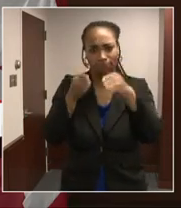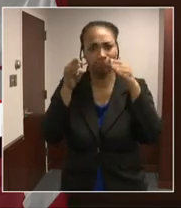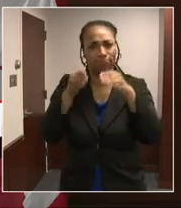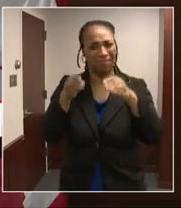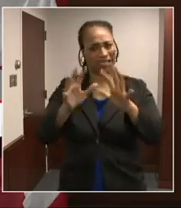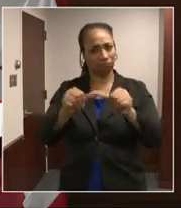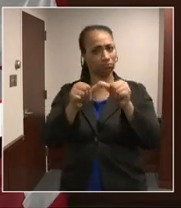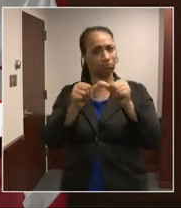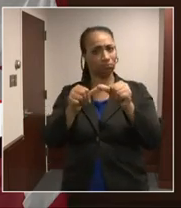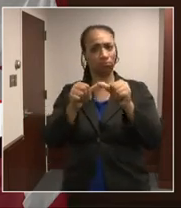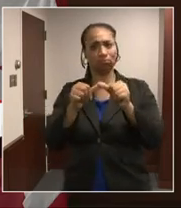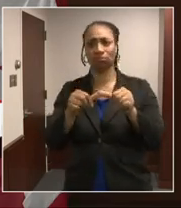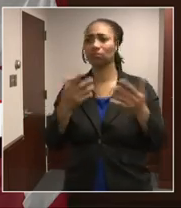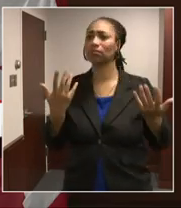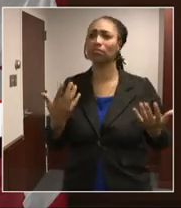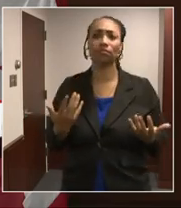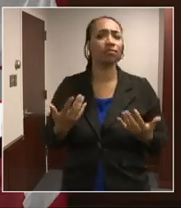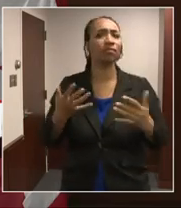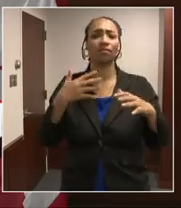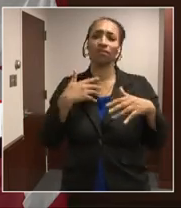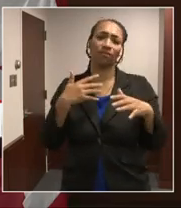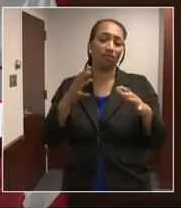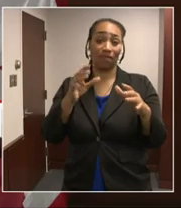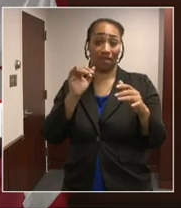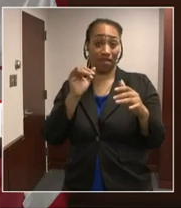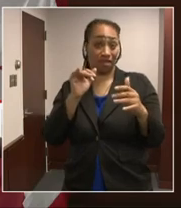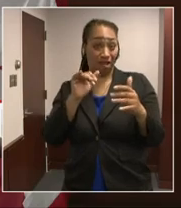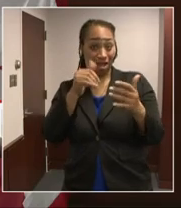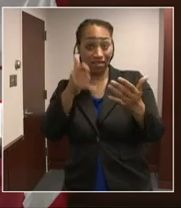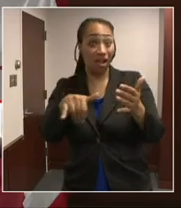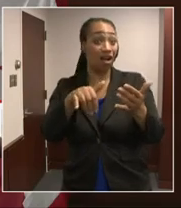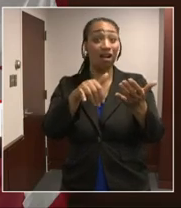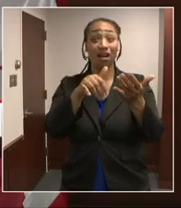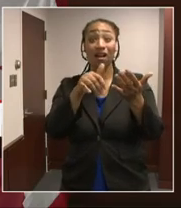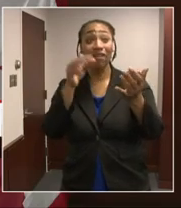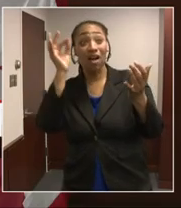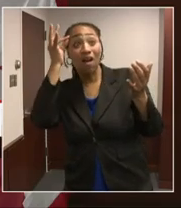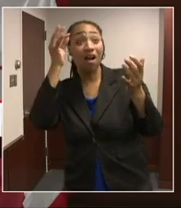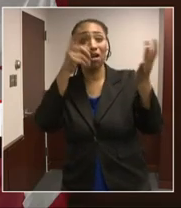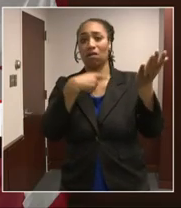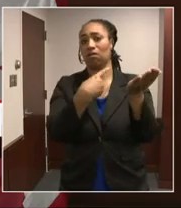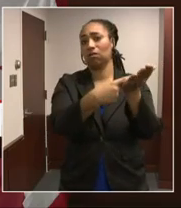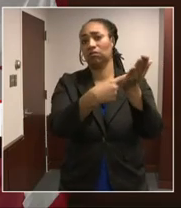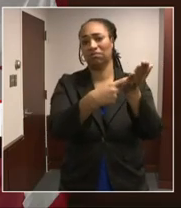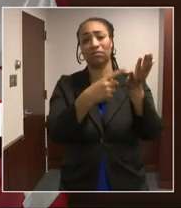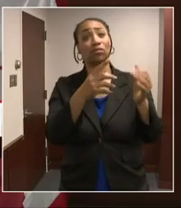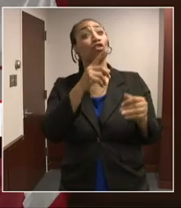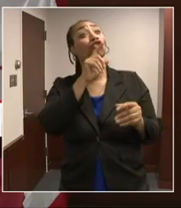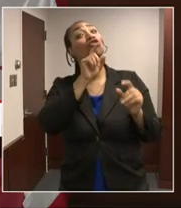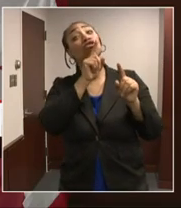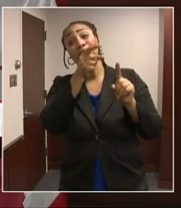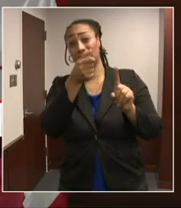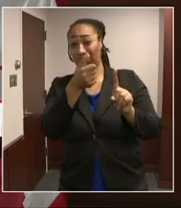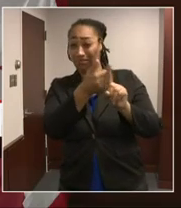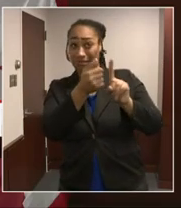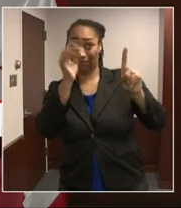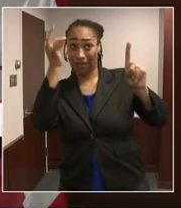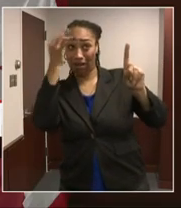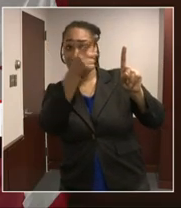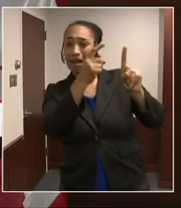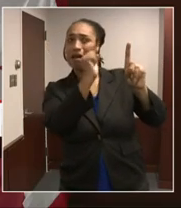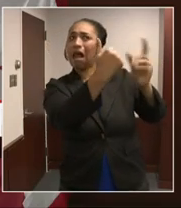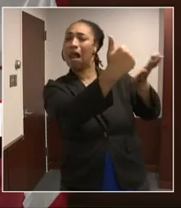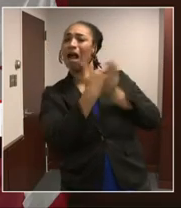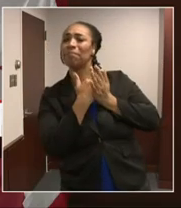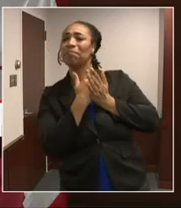talked about in this discussion is all the ways that the federal government can help. And we look forward to having a